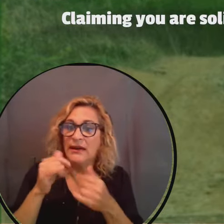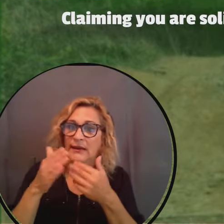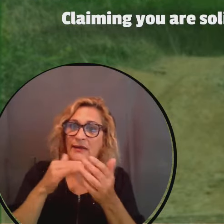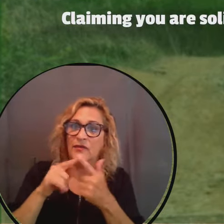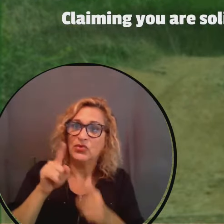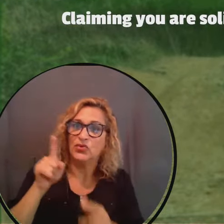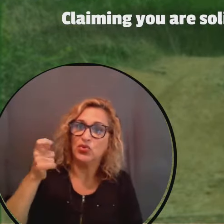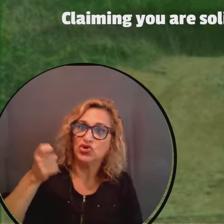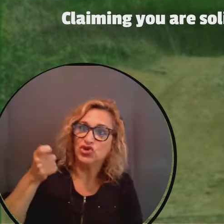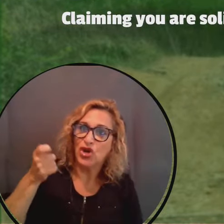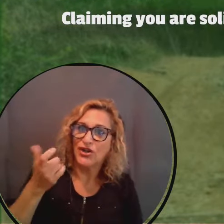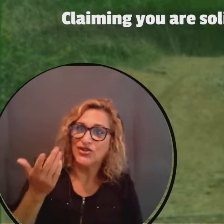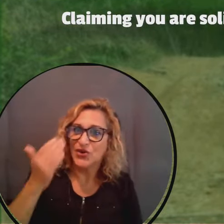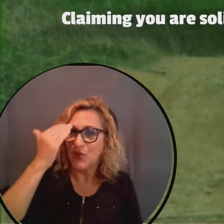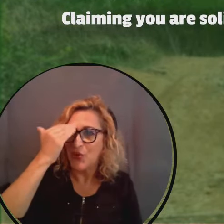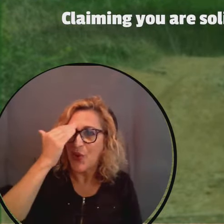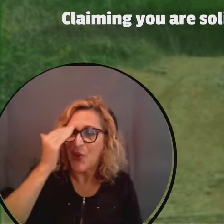but